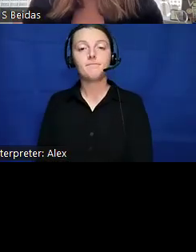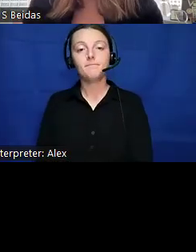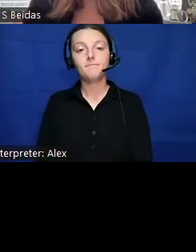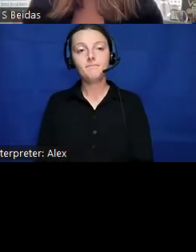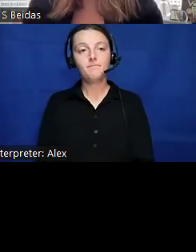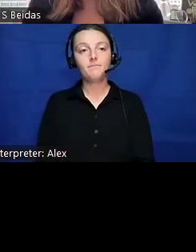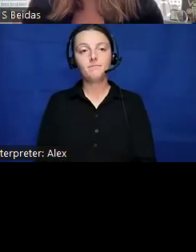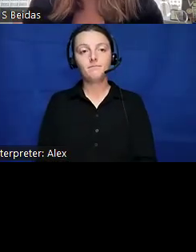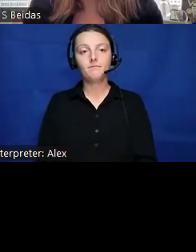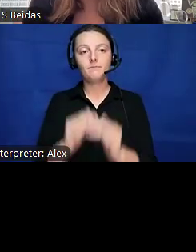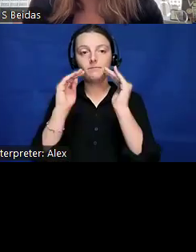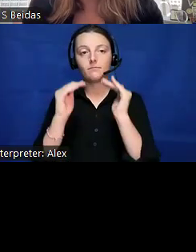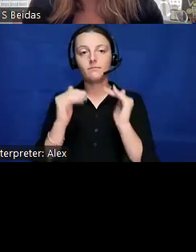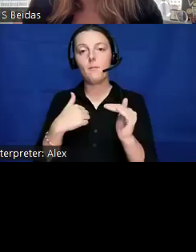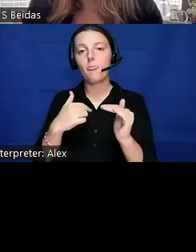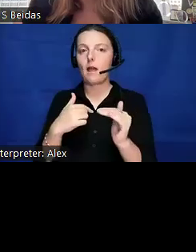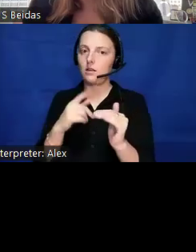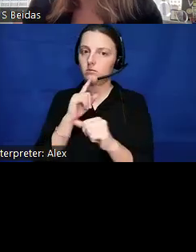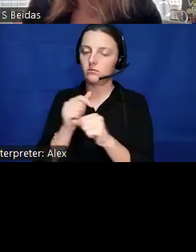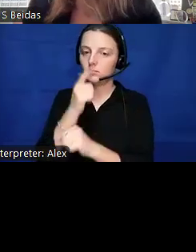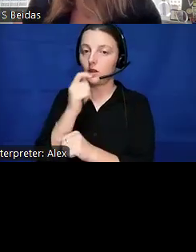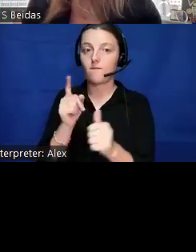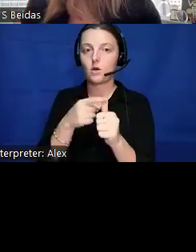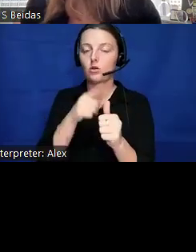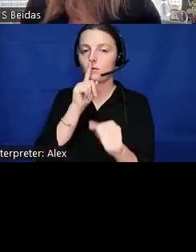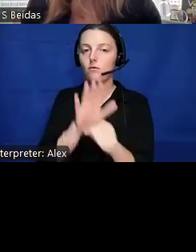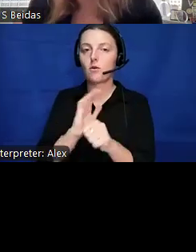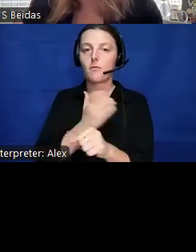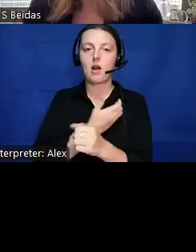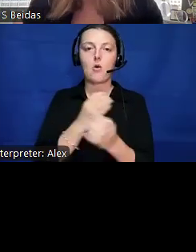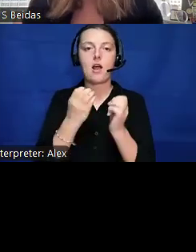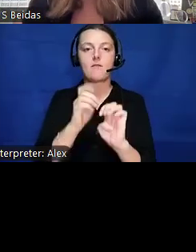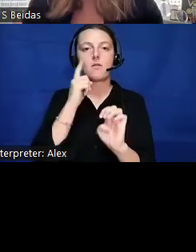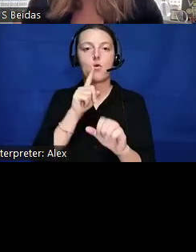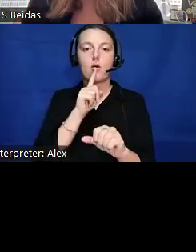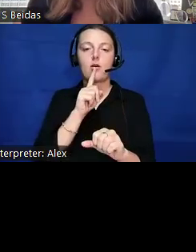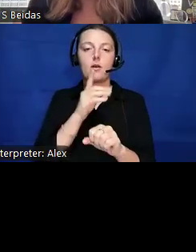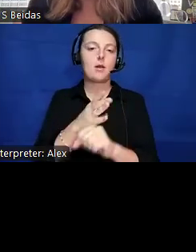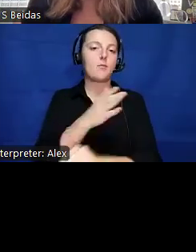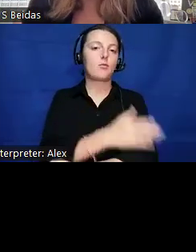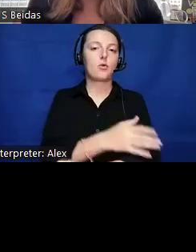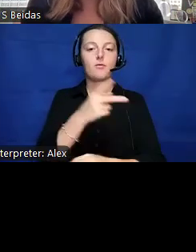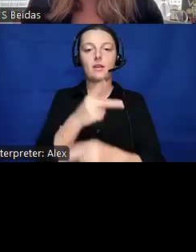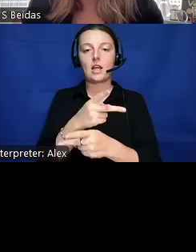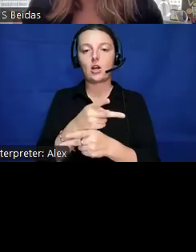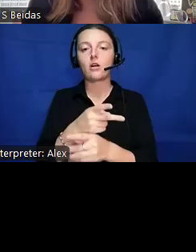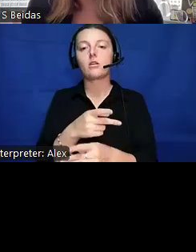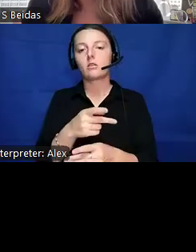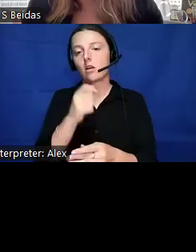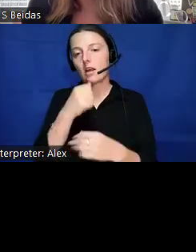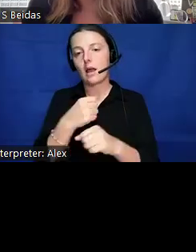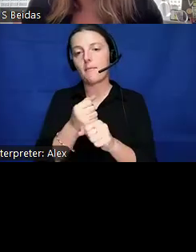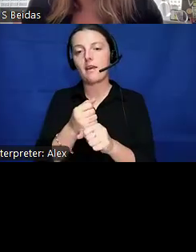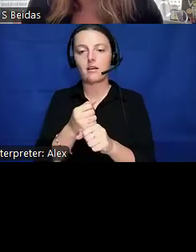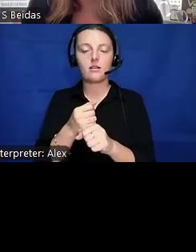interested in first making sure that our efforts to improve care could not make a difficult job harder, but also how we could